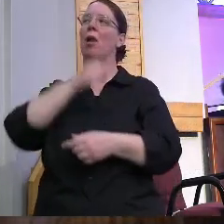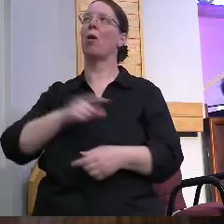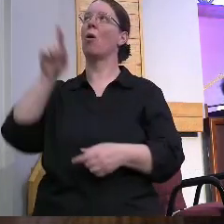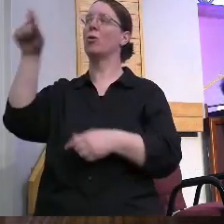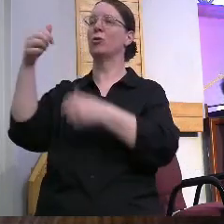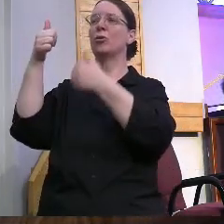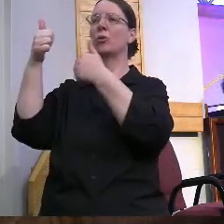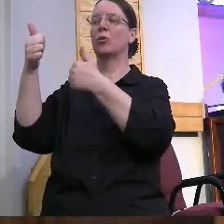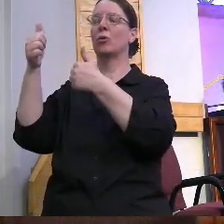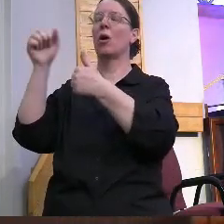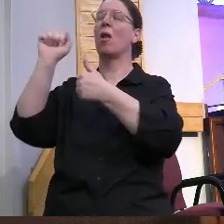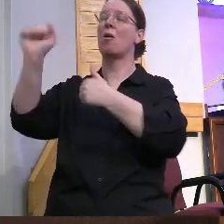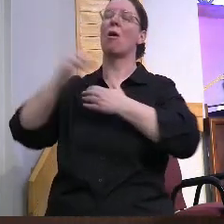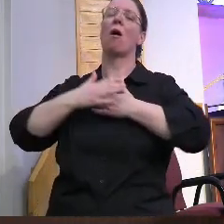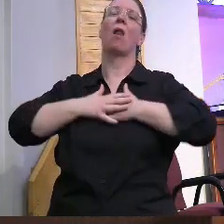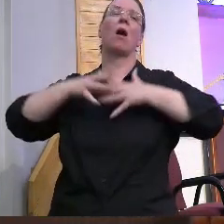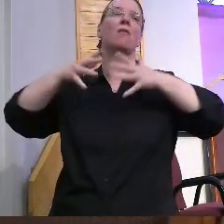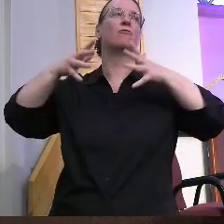today. Jesus is the answer.